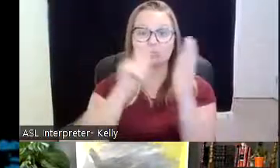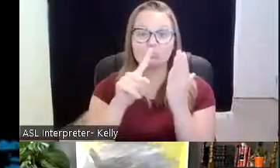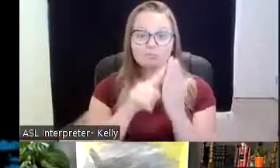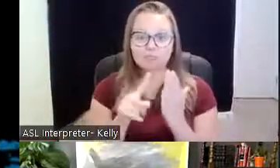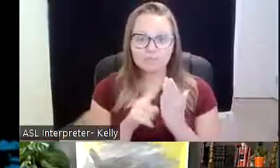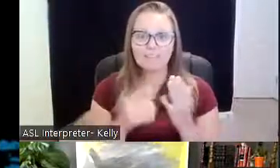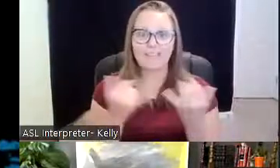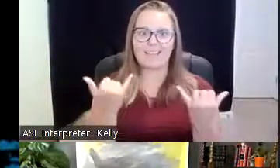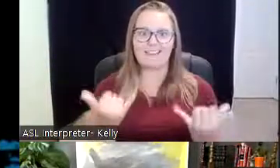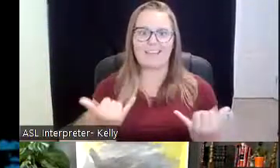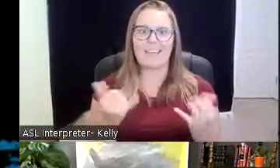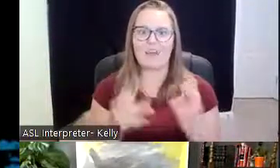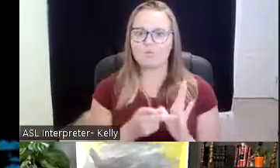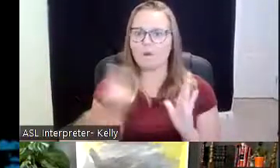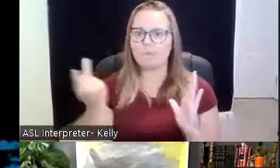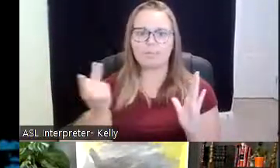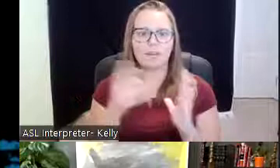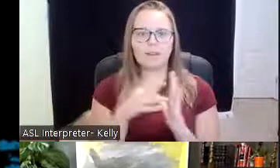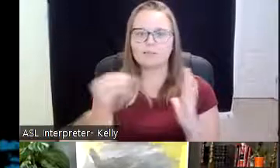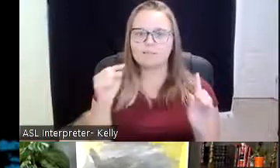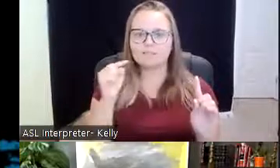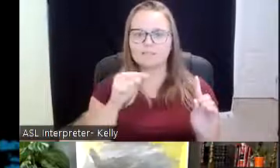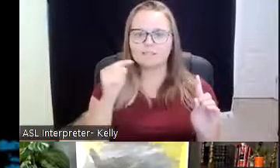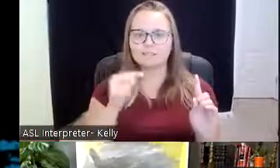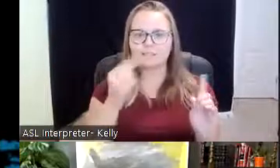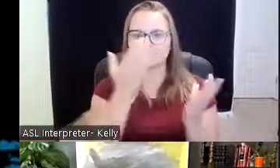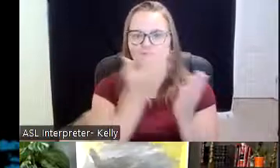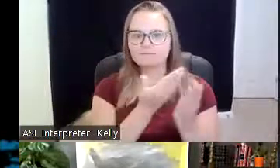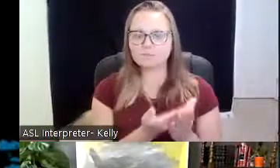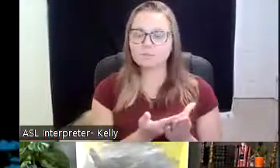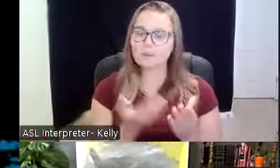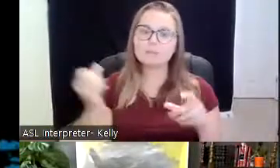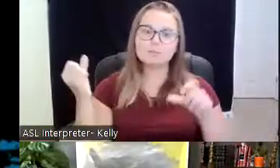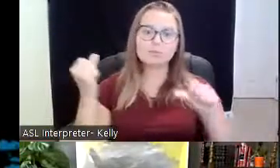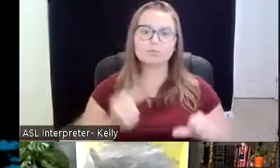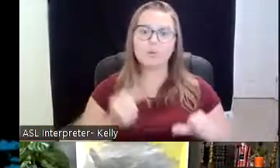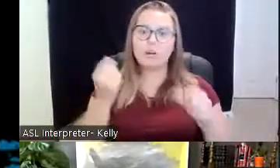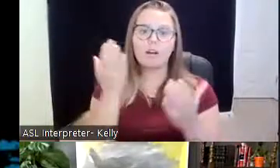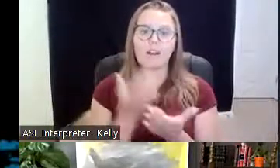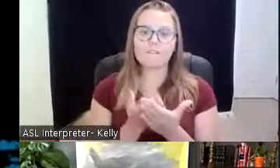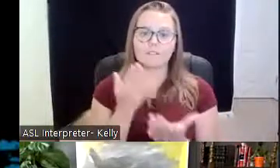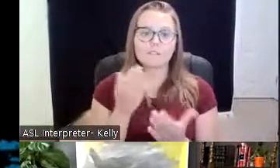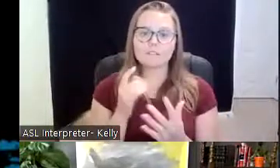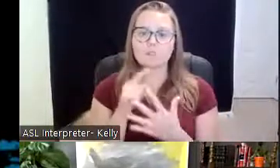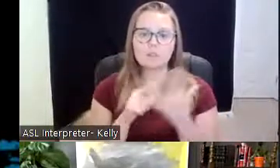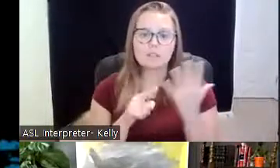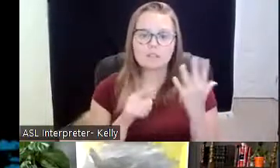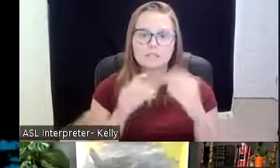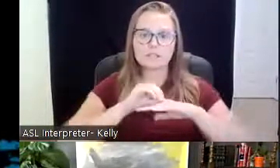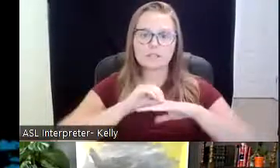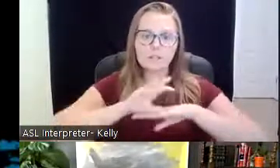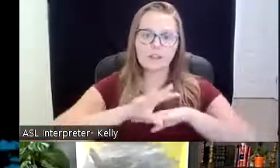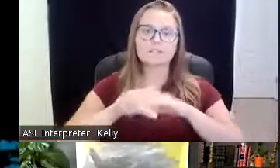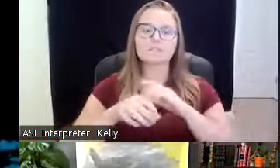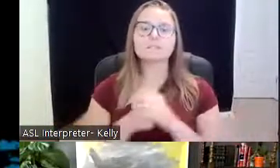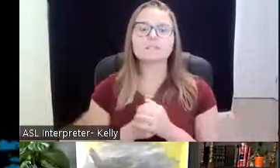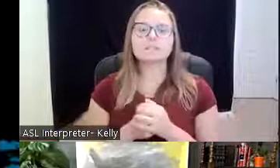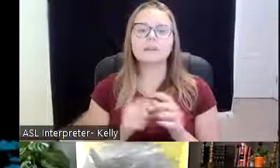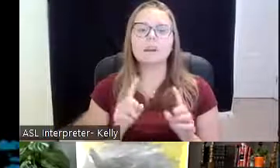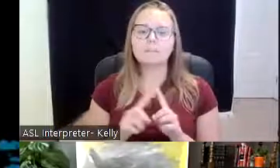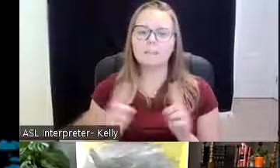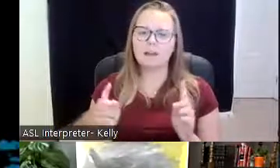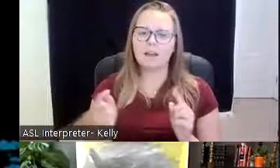now replicate these findings. And so we have very strong evidence of these effects. But back